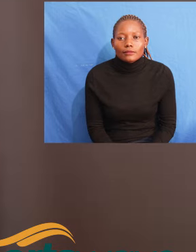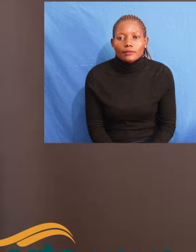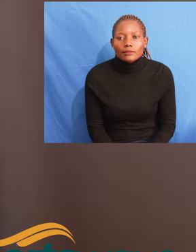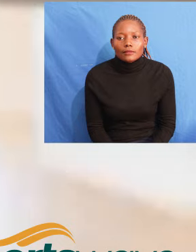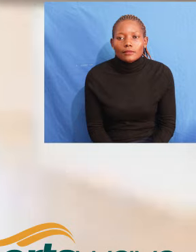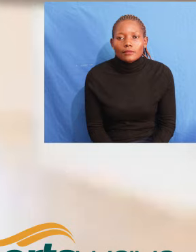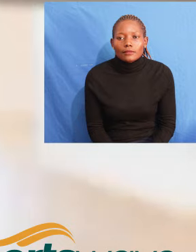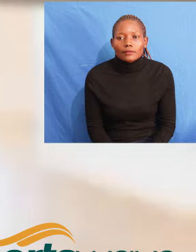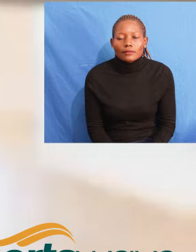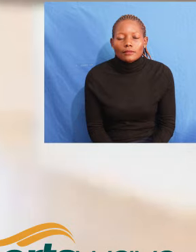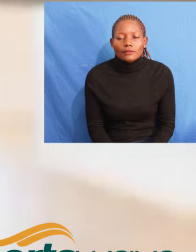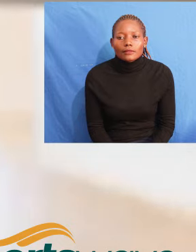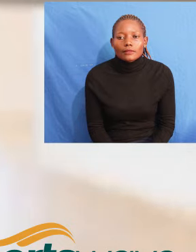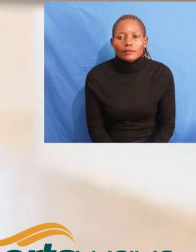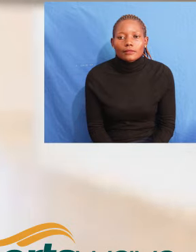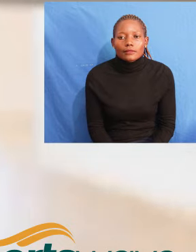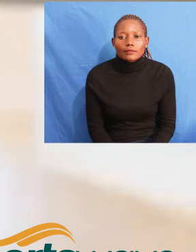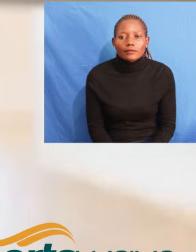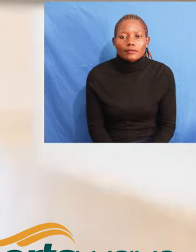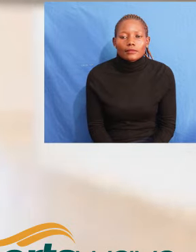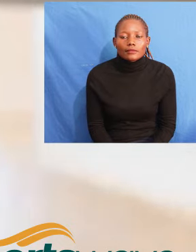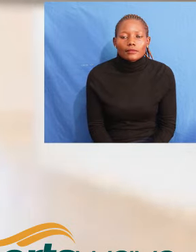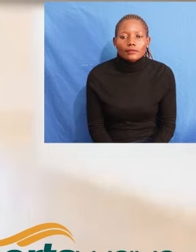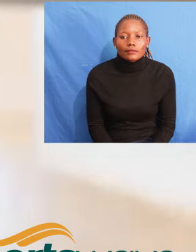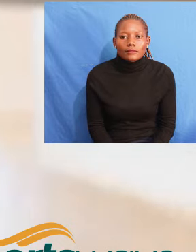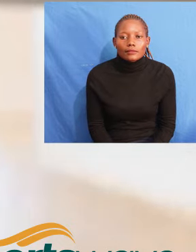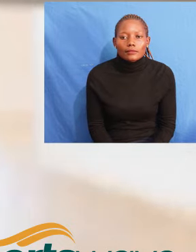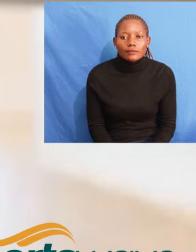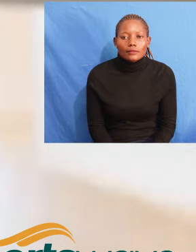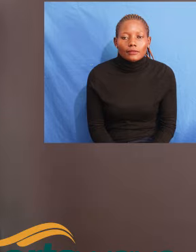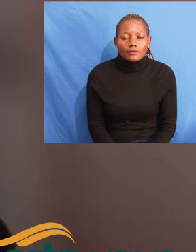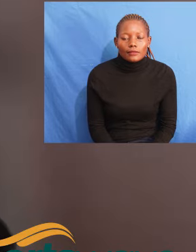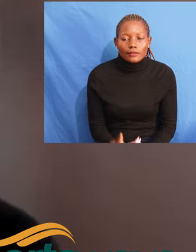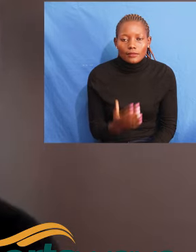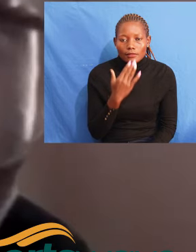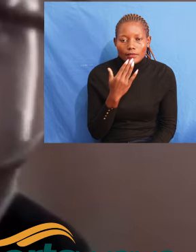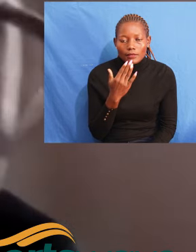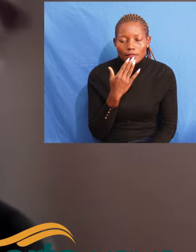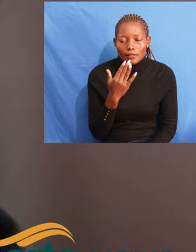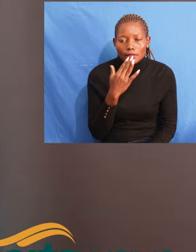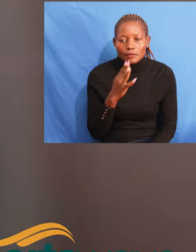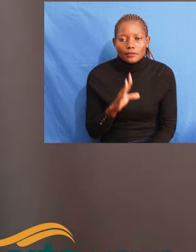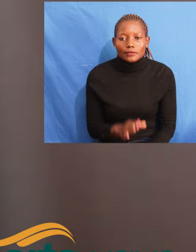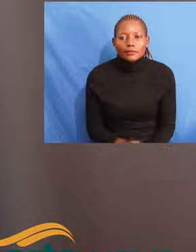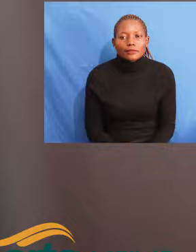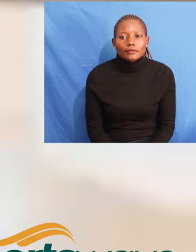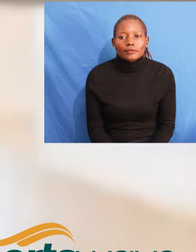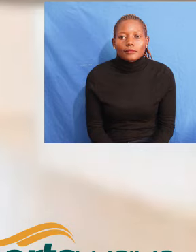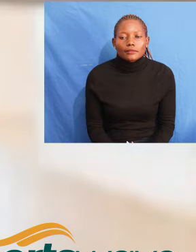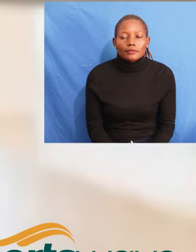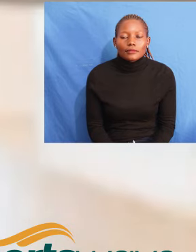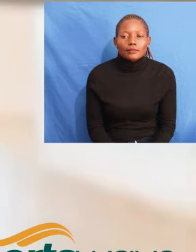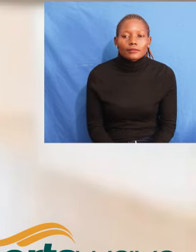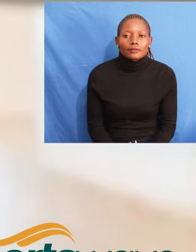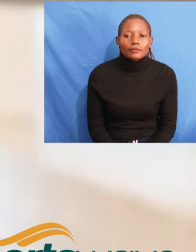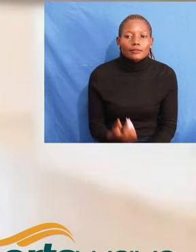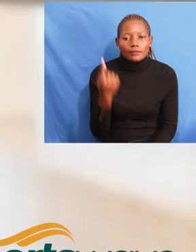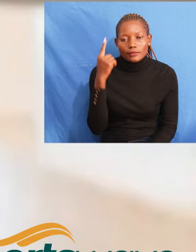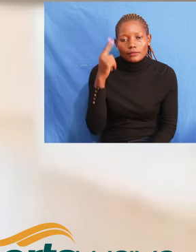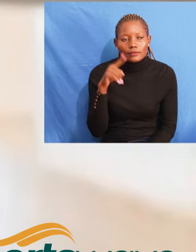Thank you, Dr. Seichiro. Thank you. For your wonderful presentation,